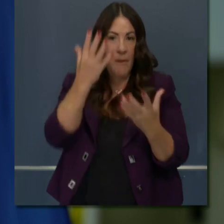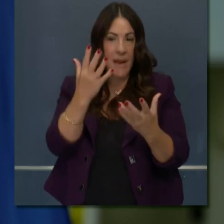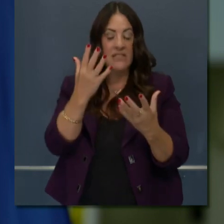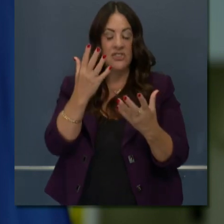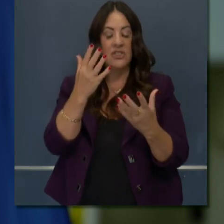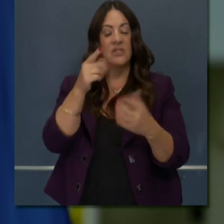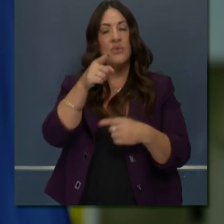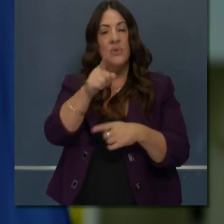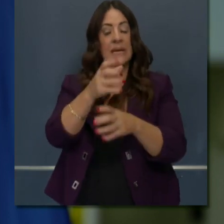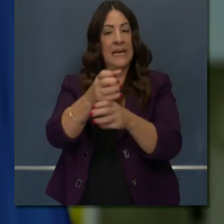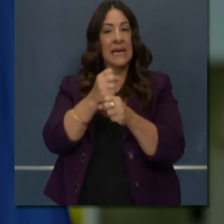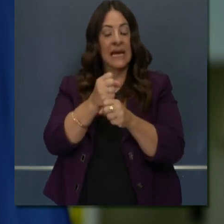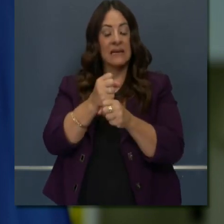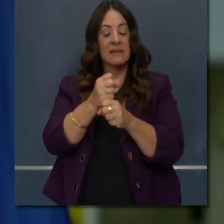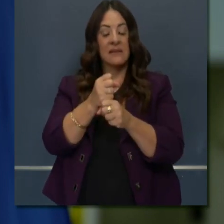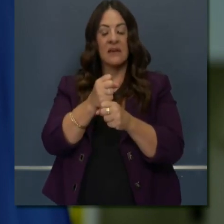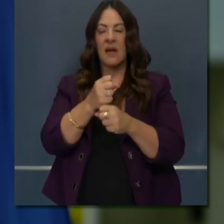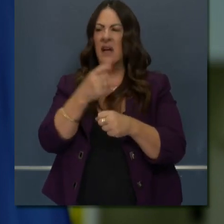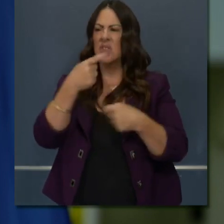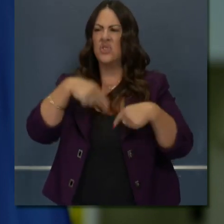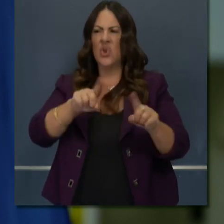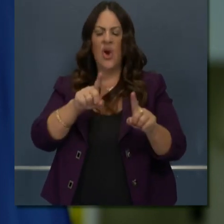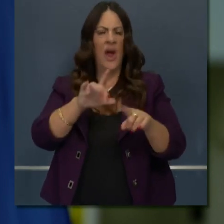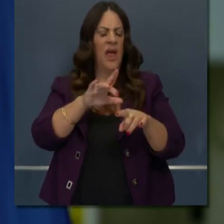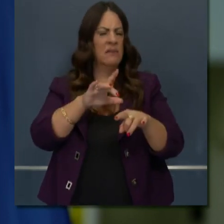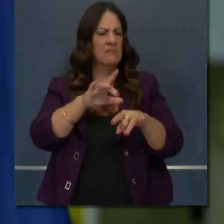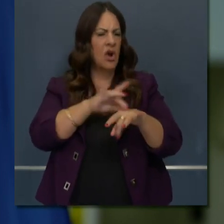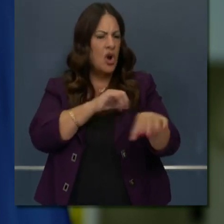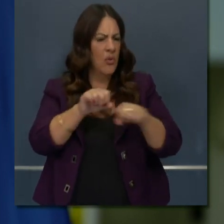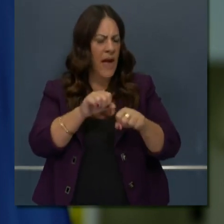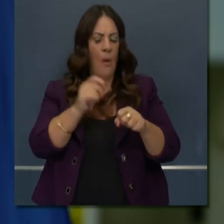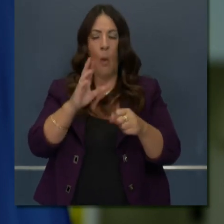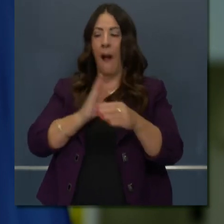your way during an event and after an event.